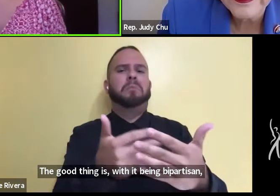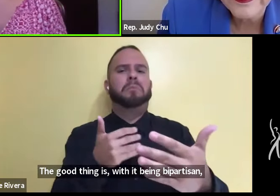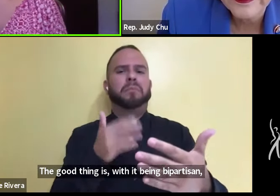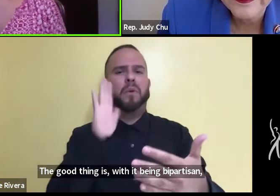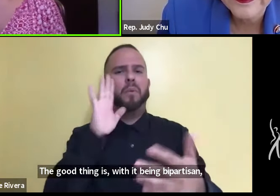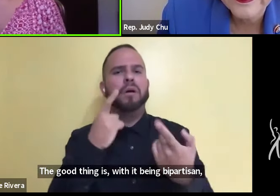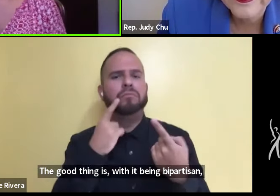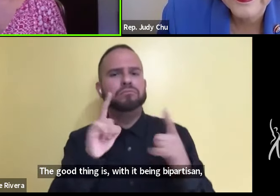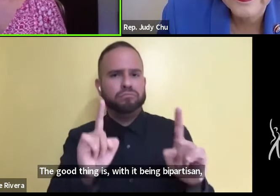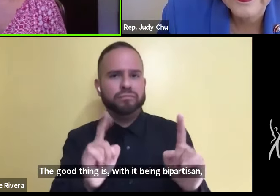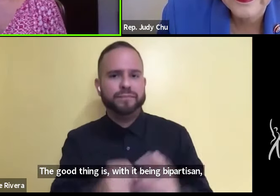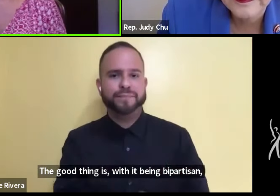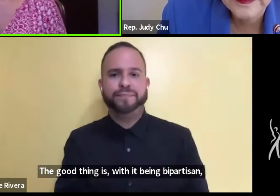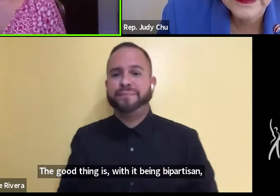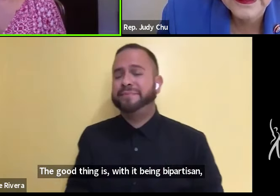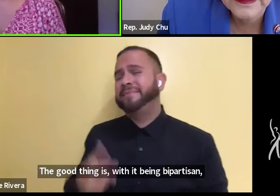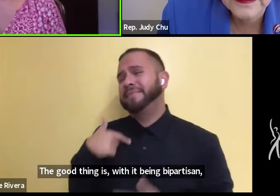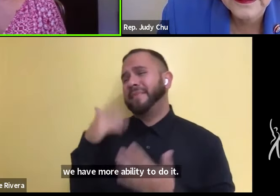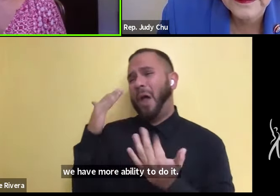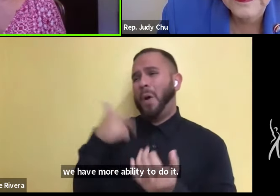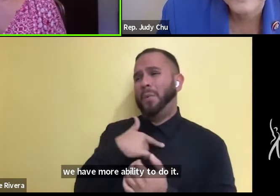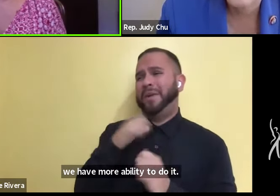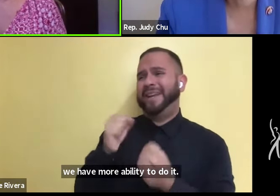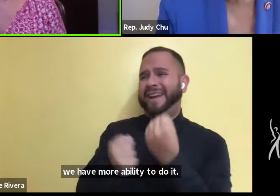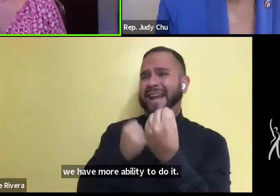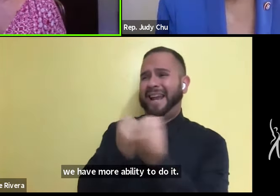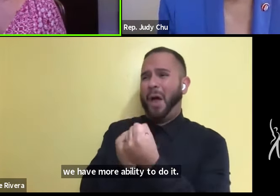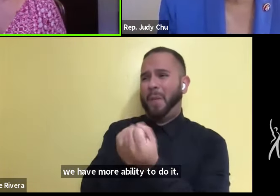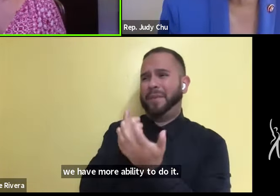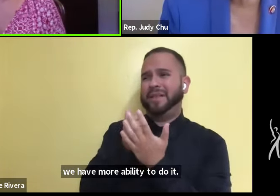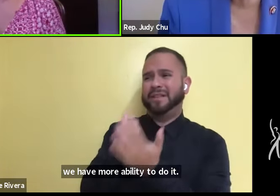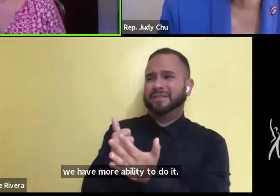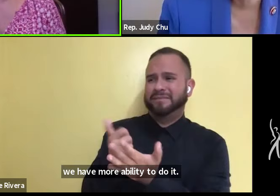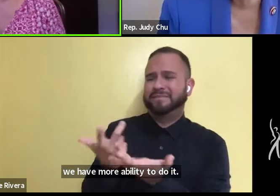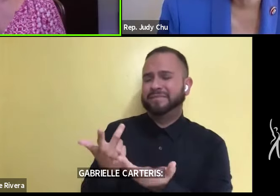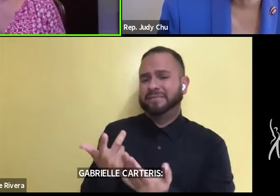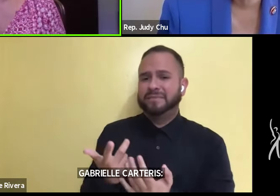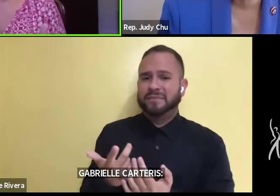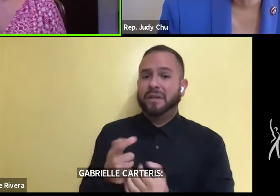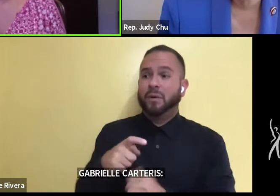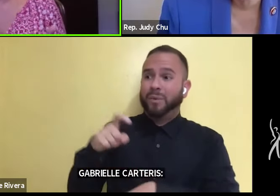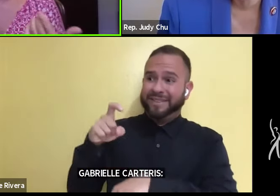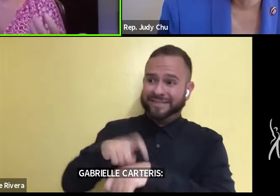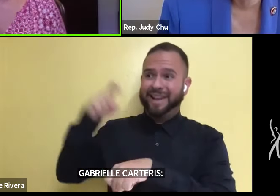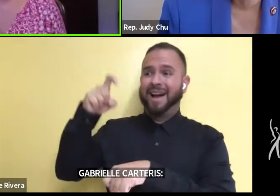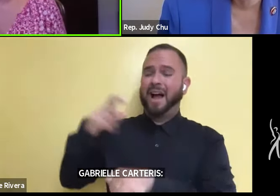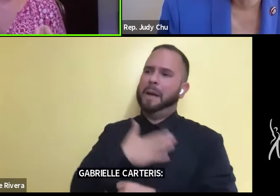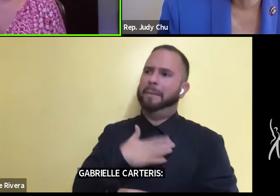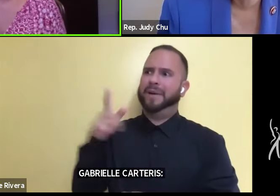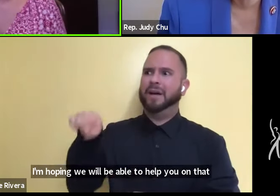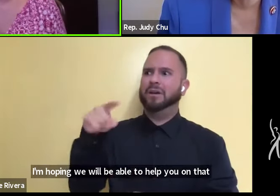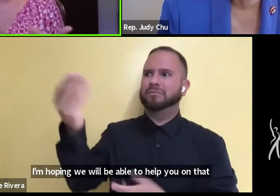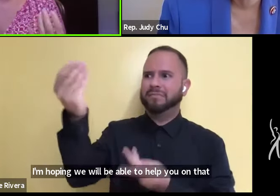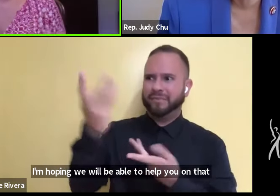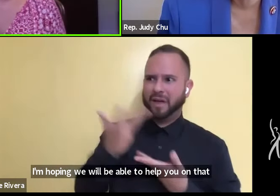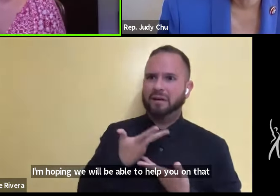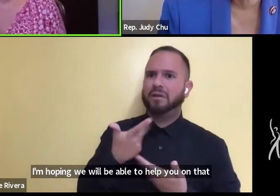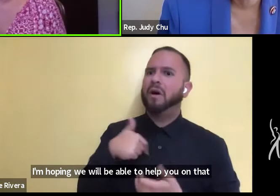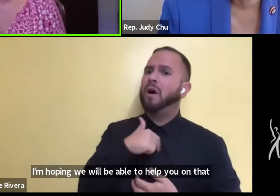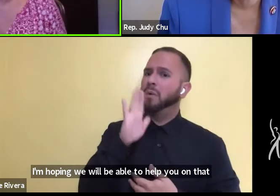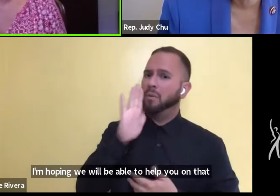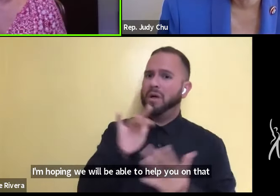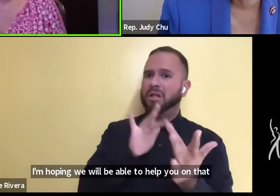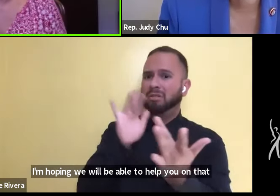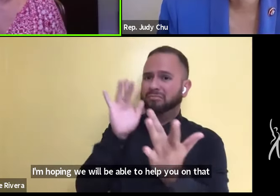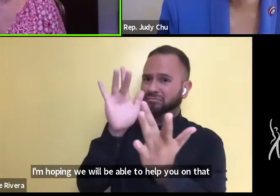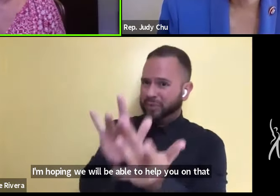Well, I'm hoping that we're going to be able to help you on that one. And we really would love to, when it's time, you know, let us know. We're going to continue to reach out and support